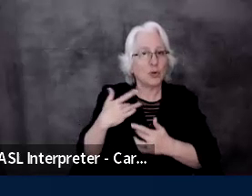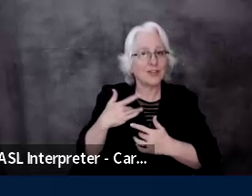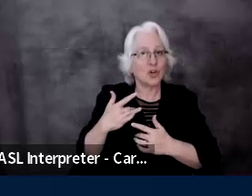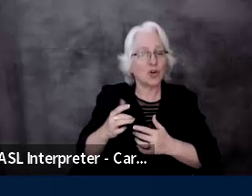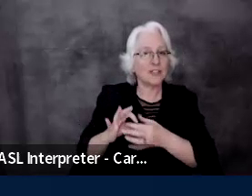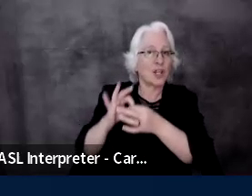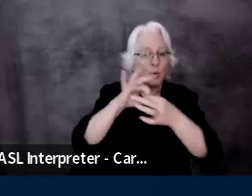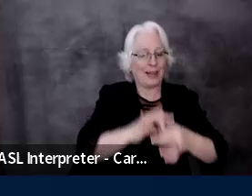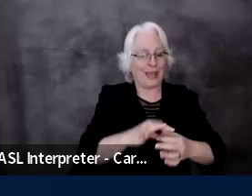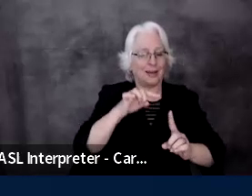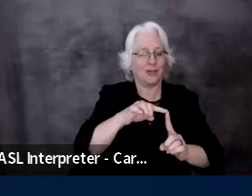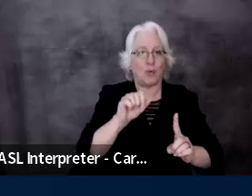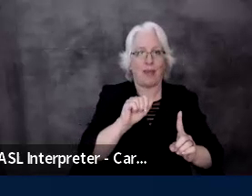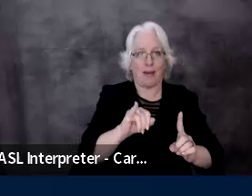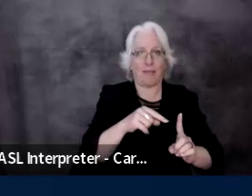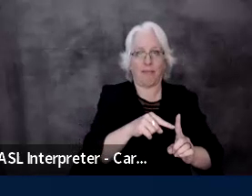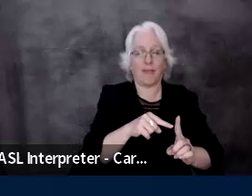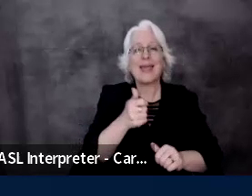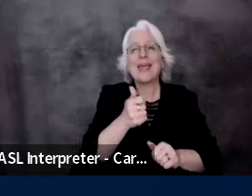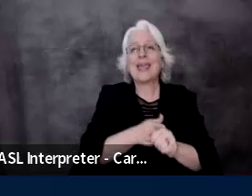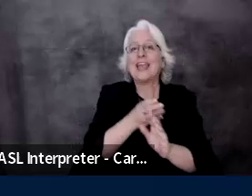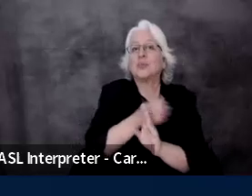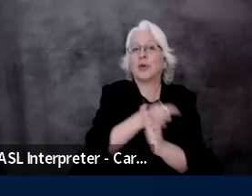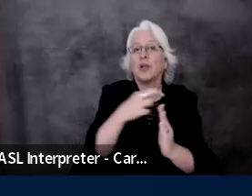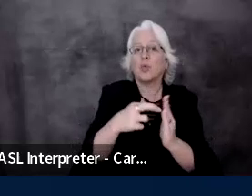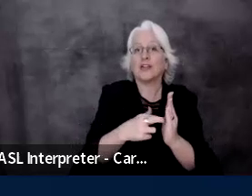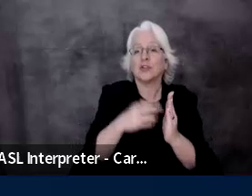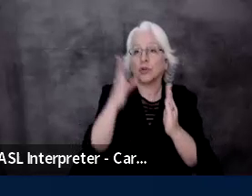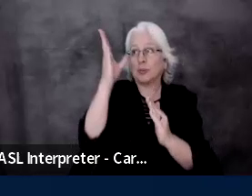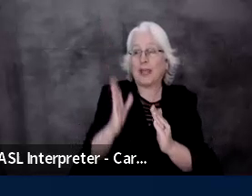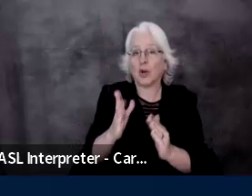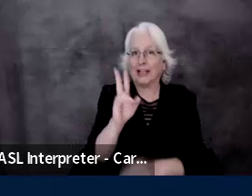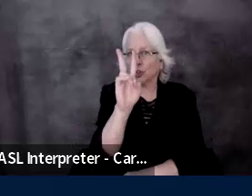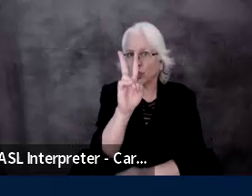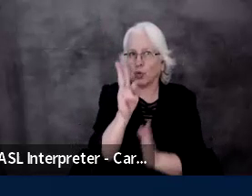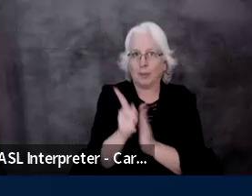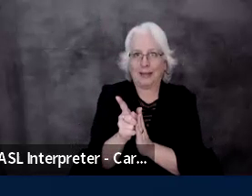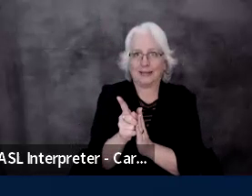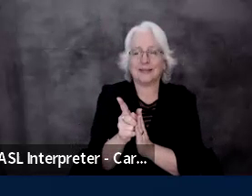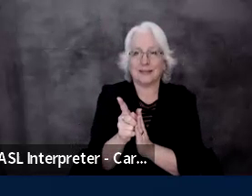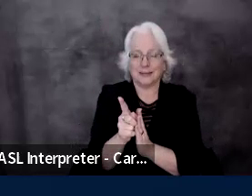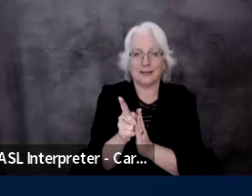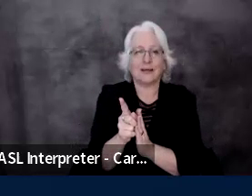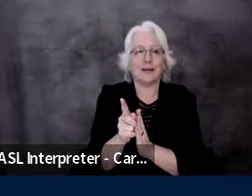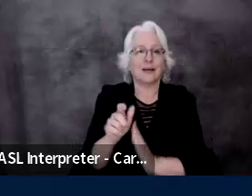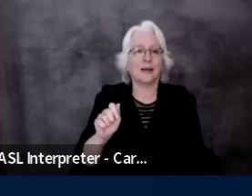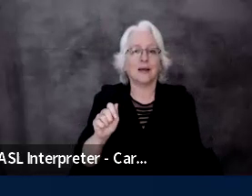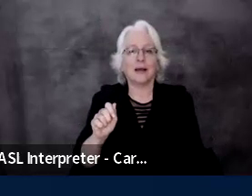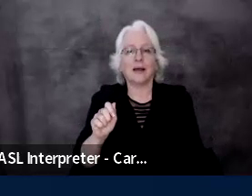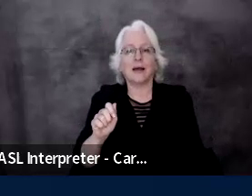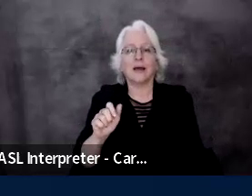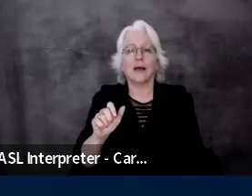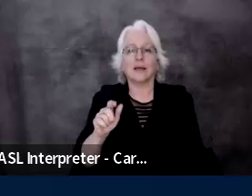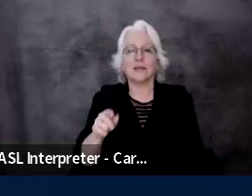AI. Each pre-registered speaker will be given 2 minutes. Amy Nieves, Access Board